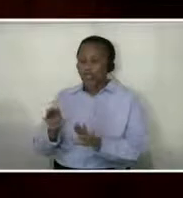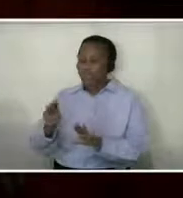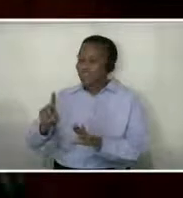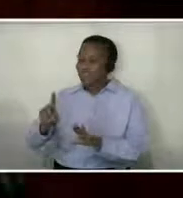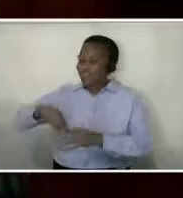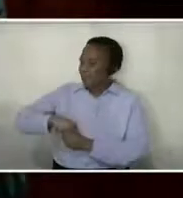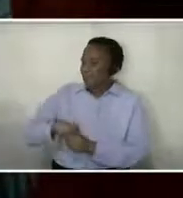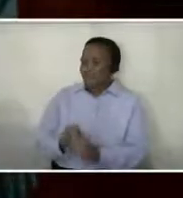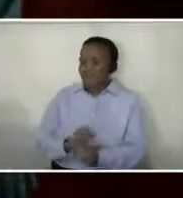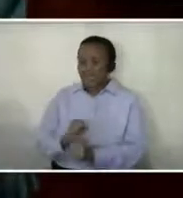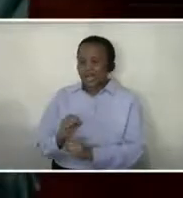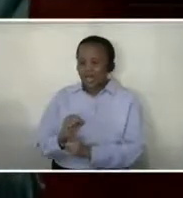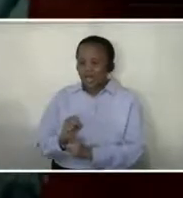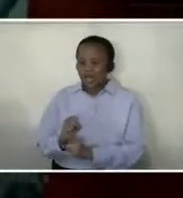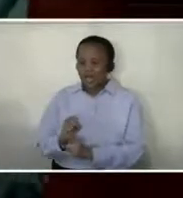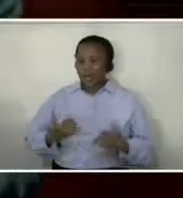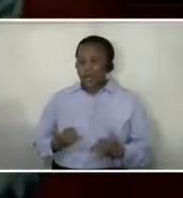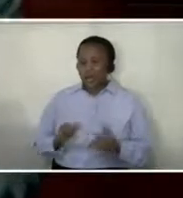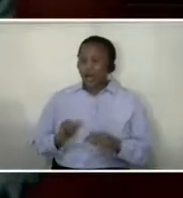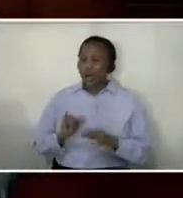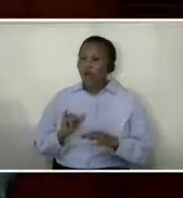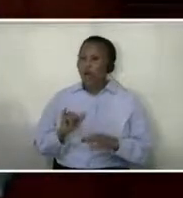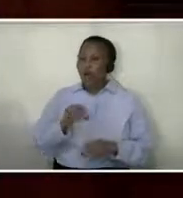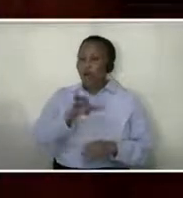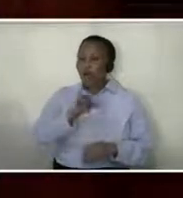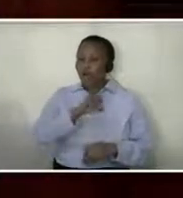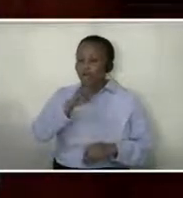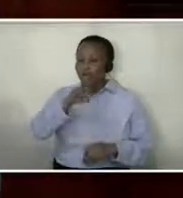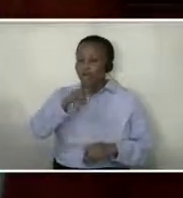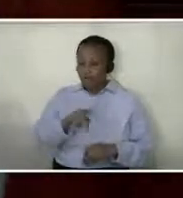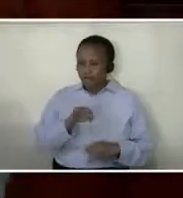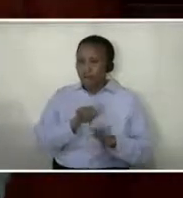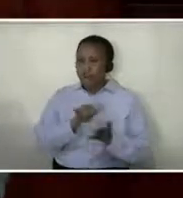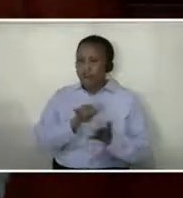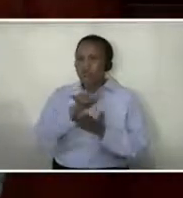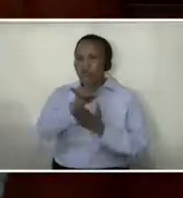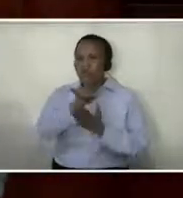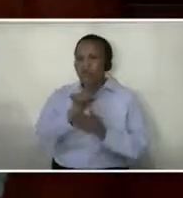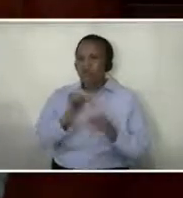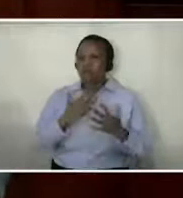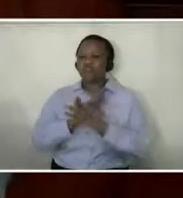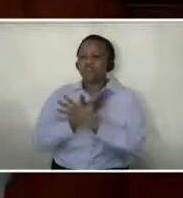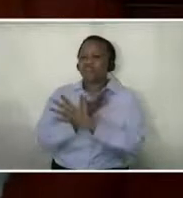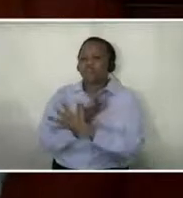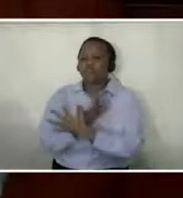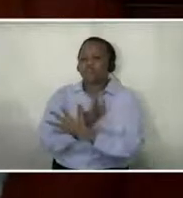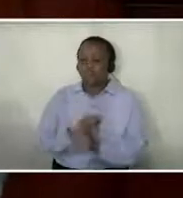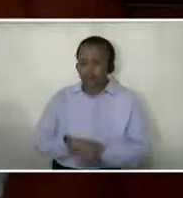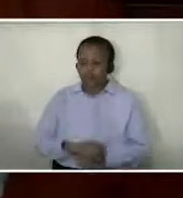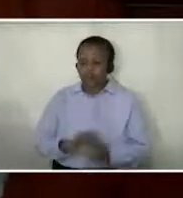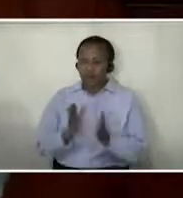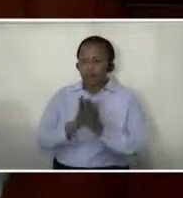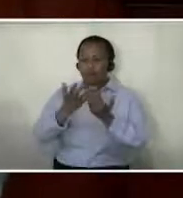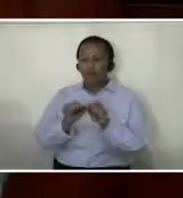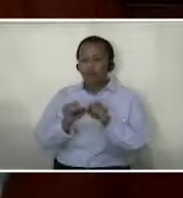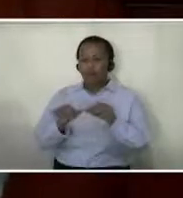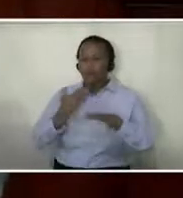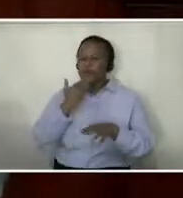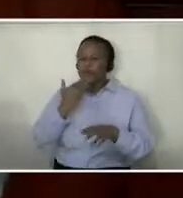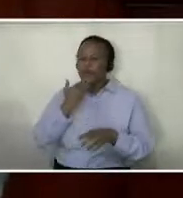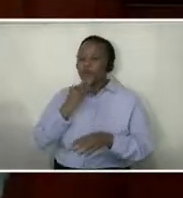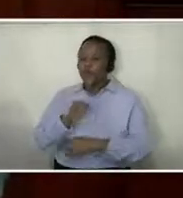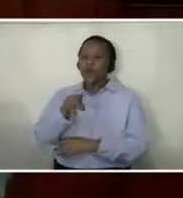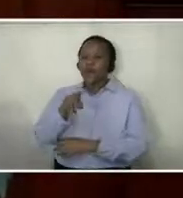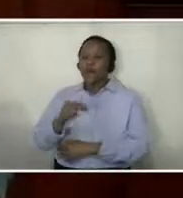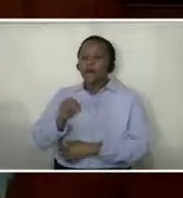IFP says they've gone to Germany. We don't need to go far. In a book published by Mapungubwe,